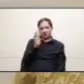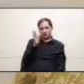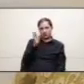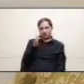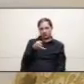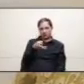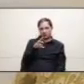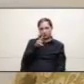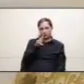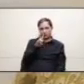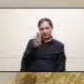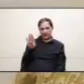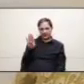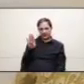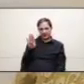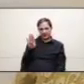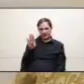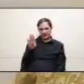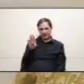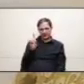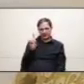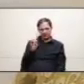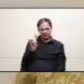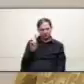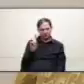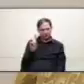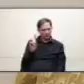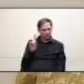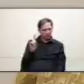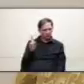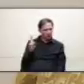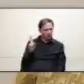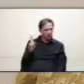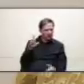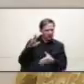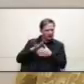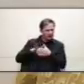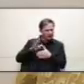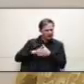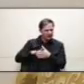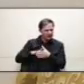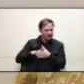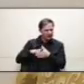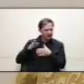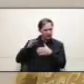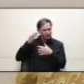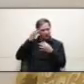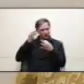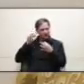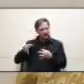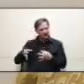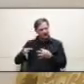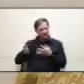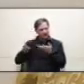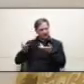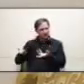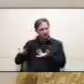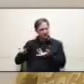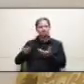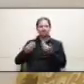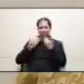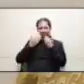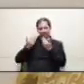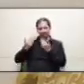32(2)B. What informed that? What is guiding Swaying to take these decisions? Thank you,